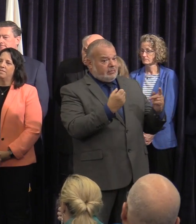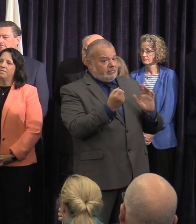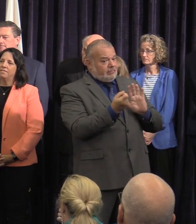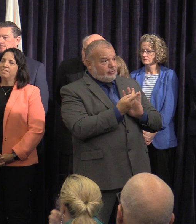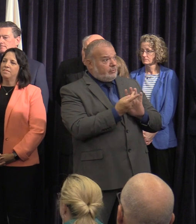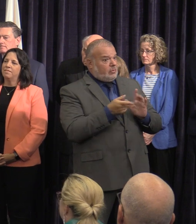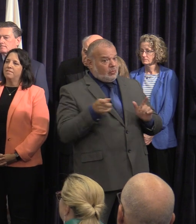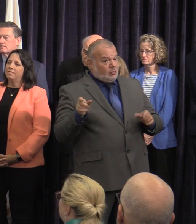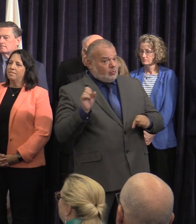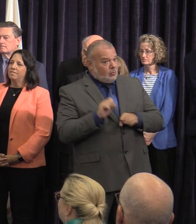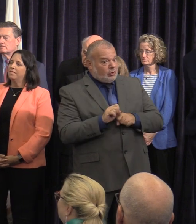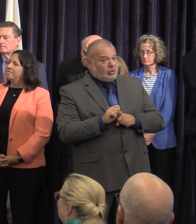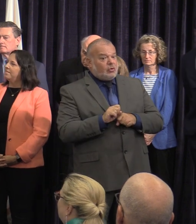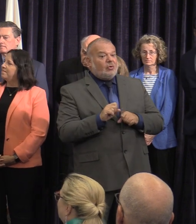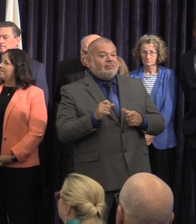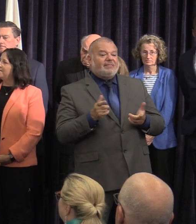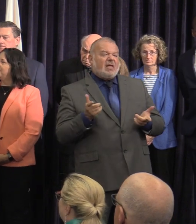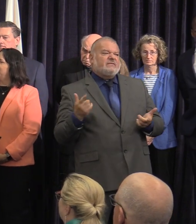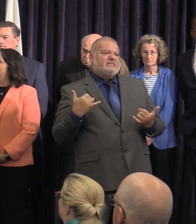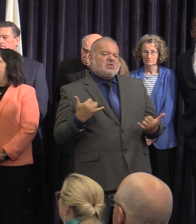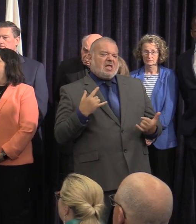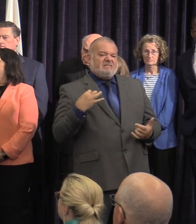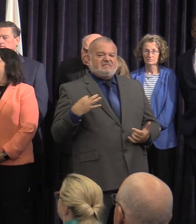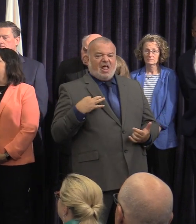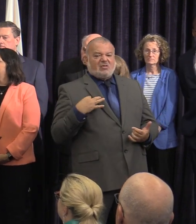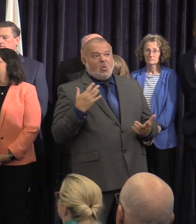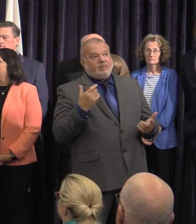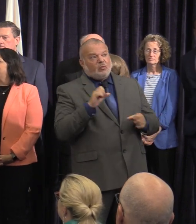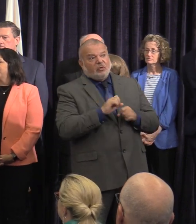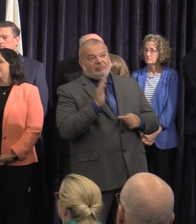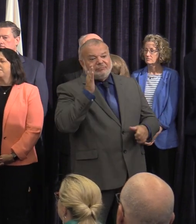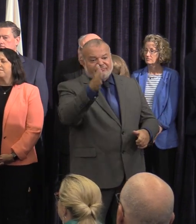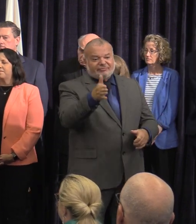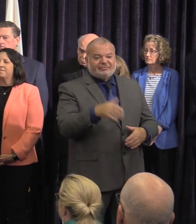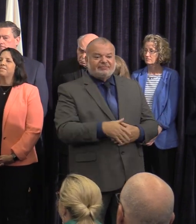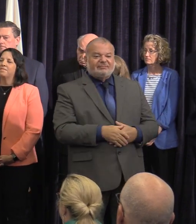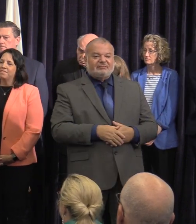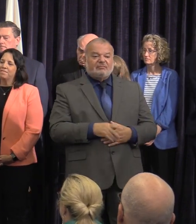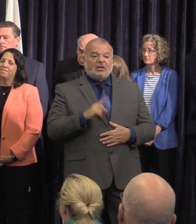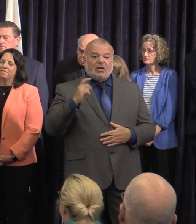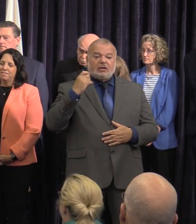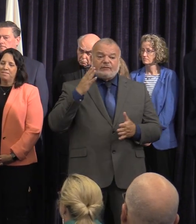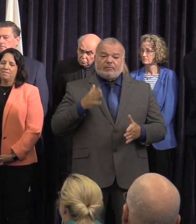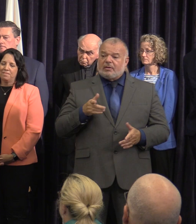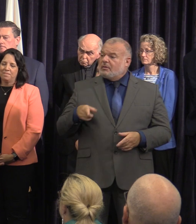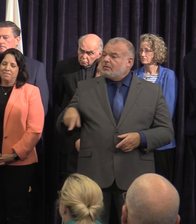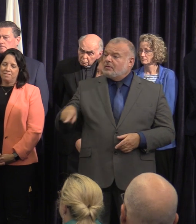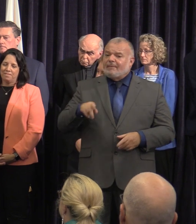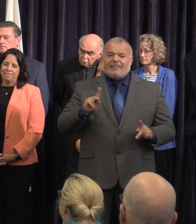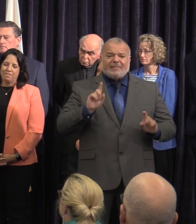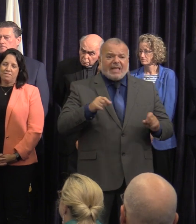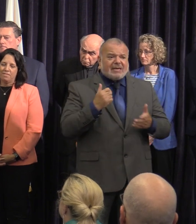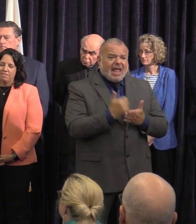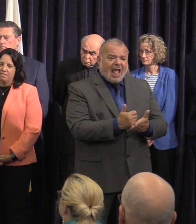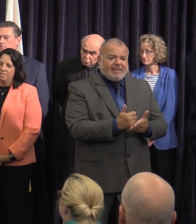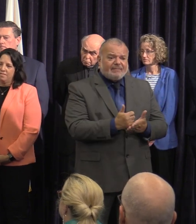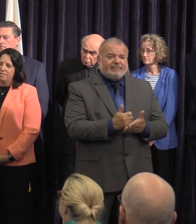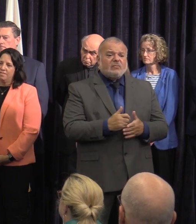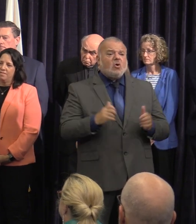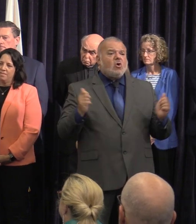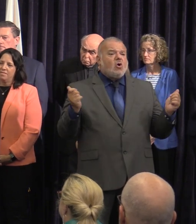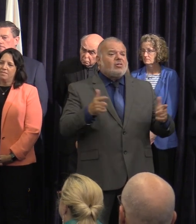is where Dr. Gabal, Governor Healey say, everybody can help. Everybody can do their